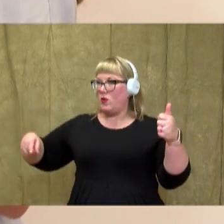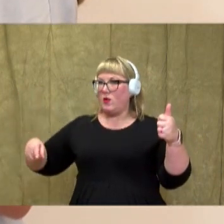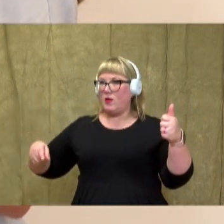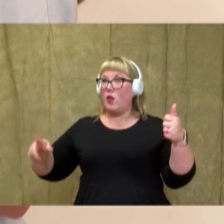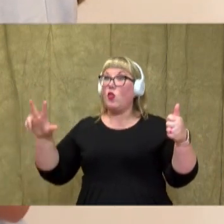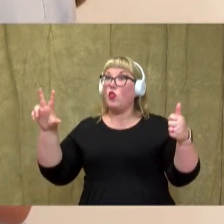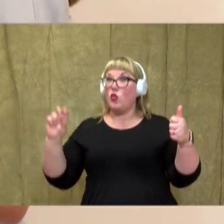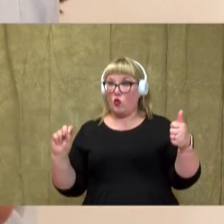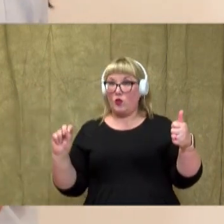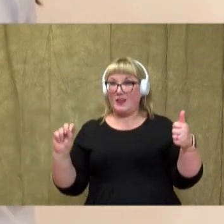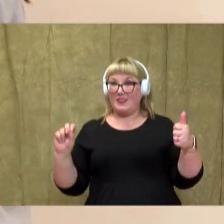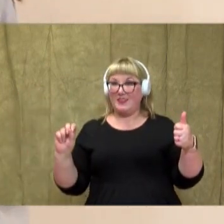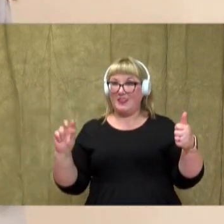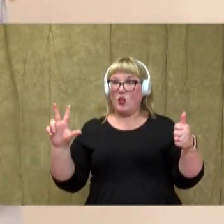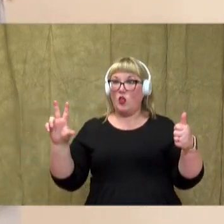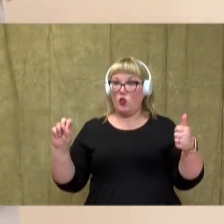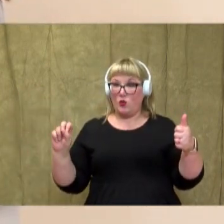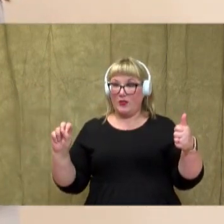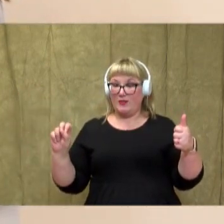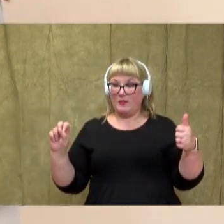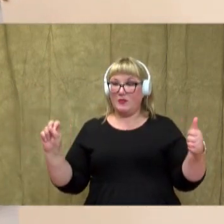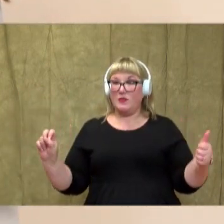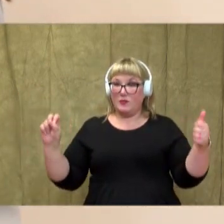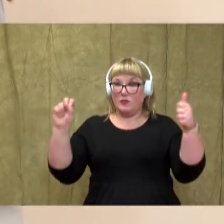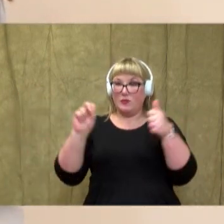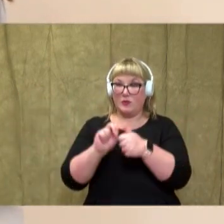10, 20, 30,